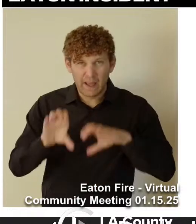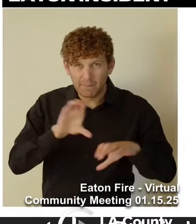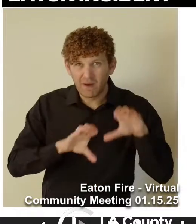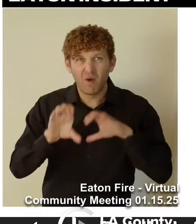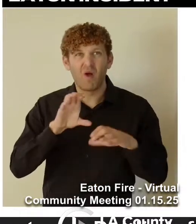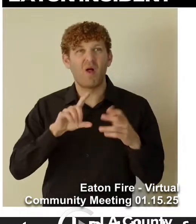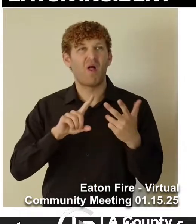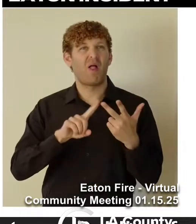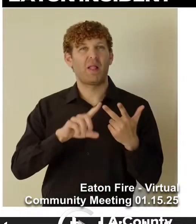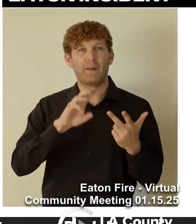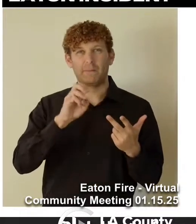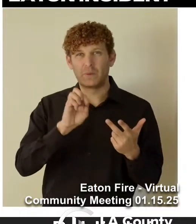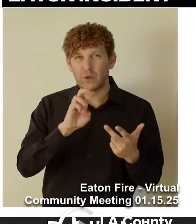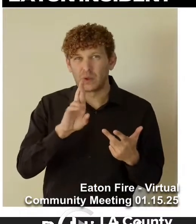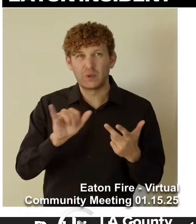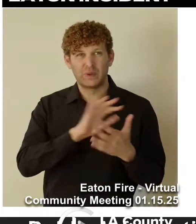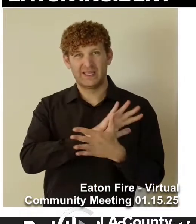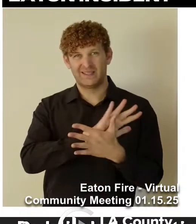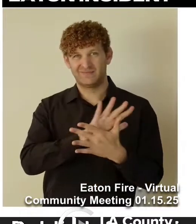when structures are burned.